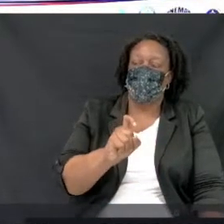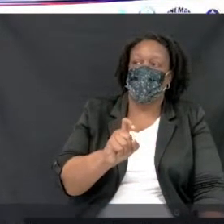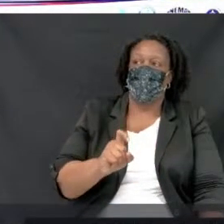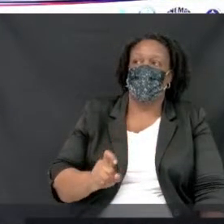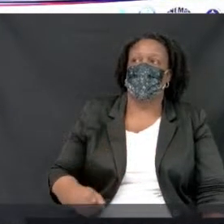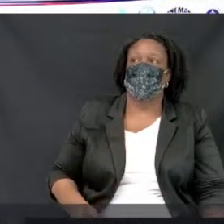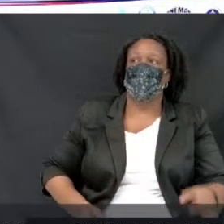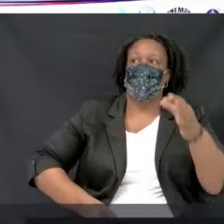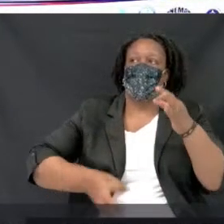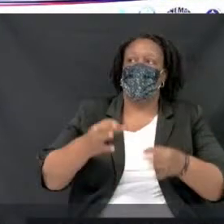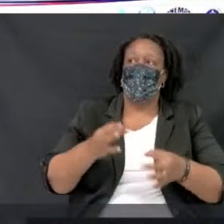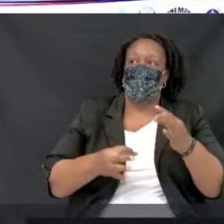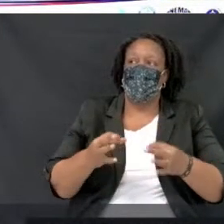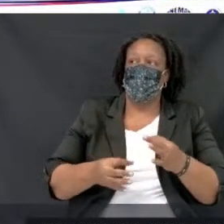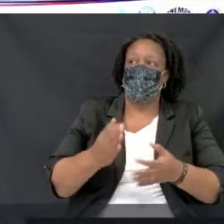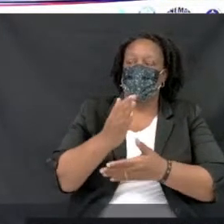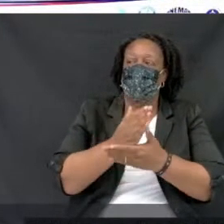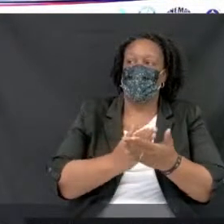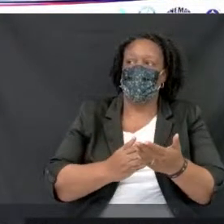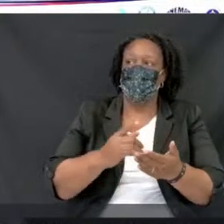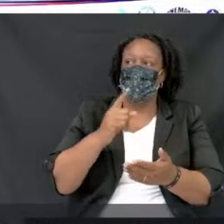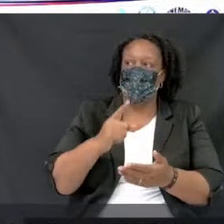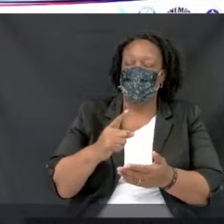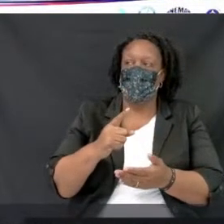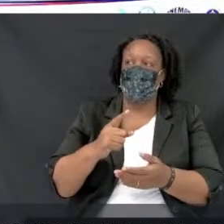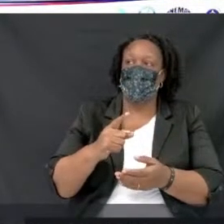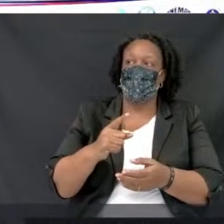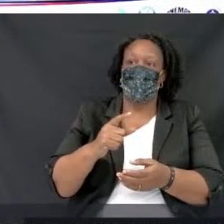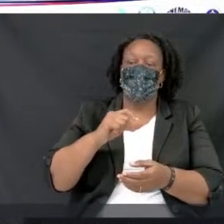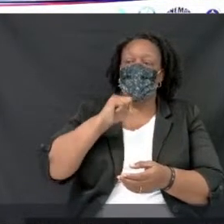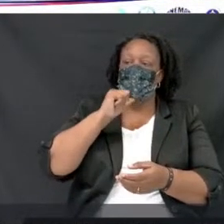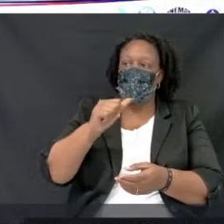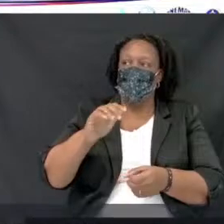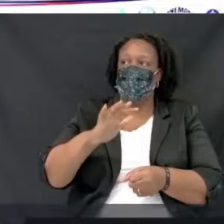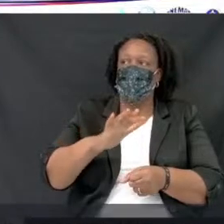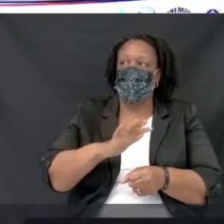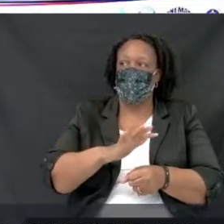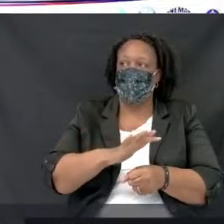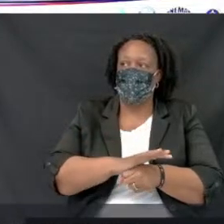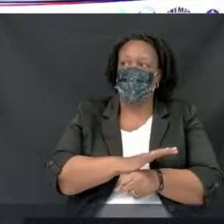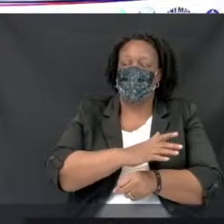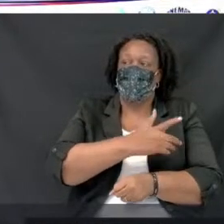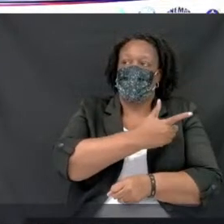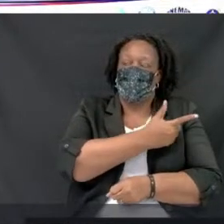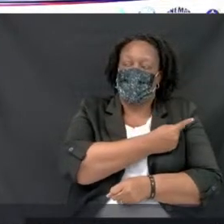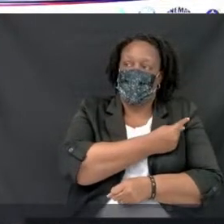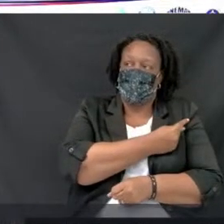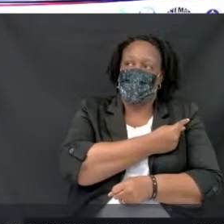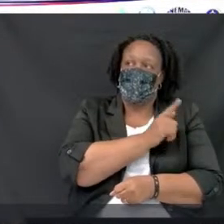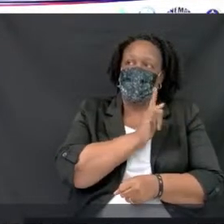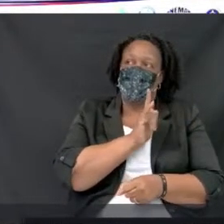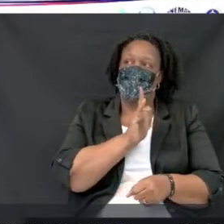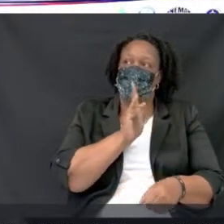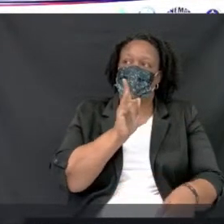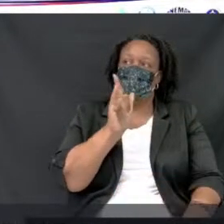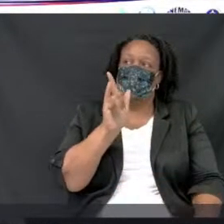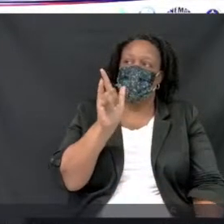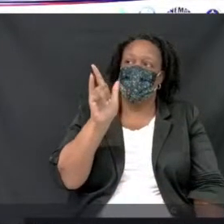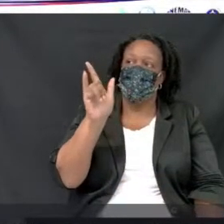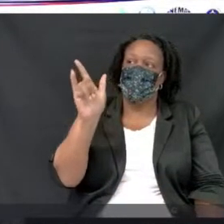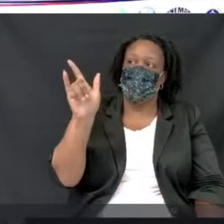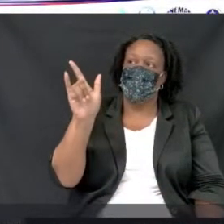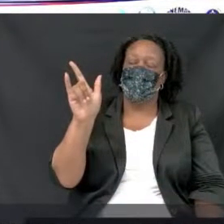unvaccinated teenage child who is a resident of St. Kitts and Nevis travels abroad for vacation